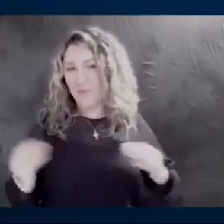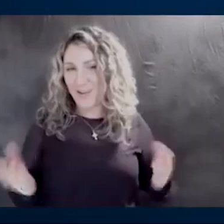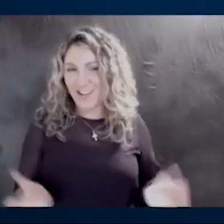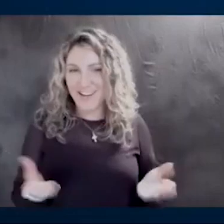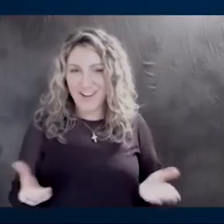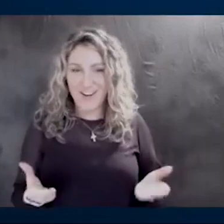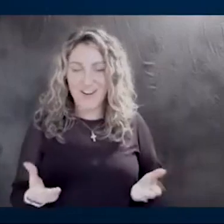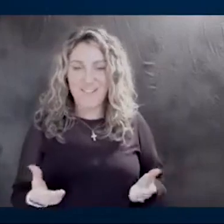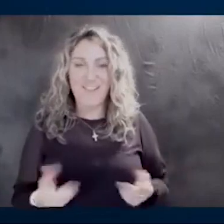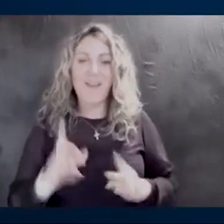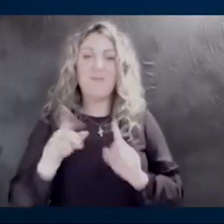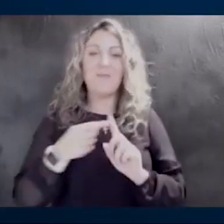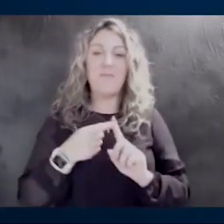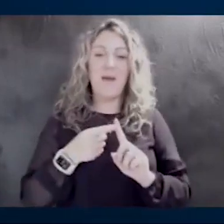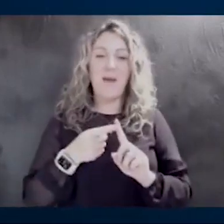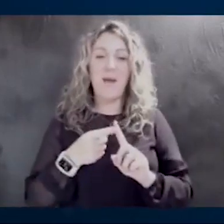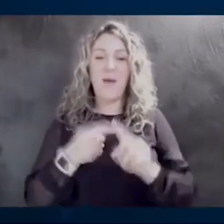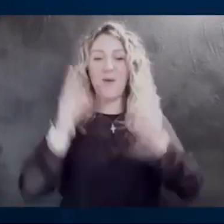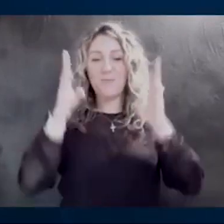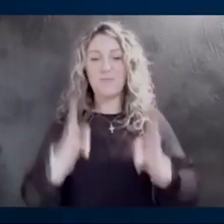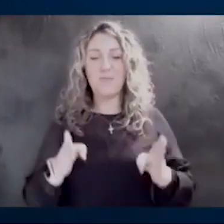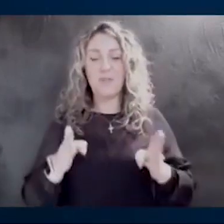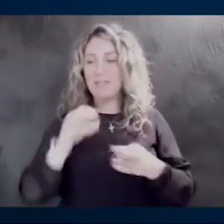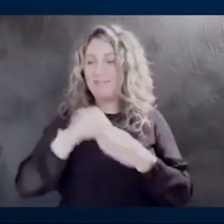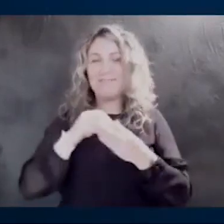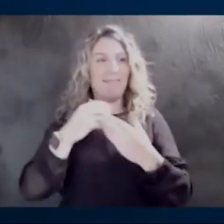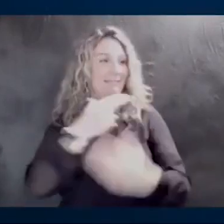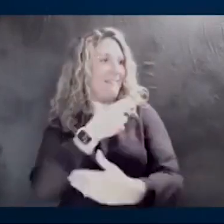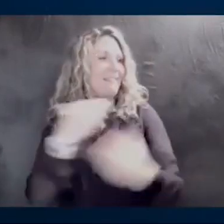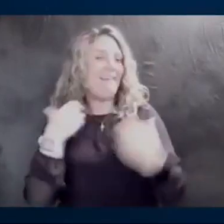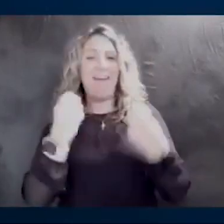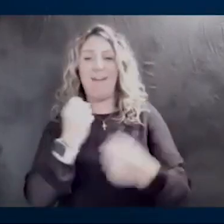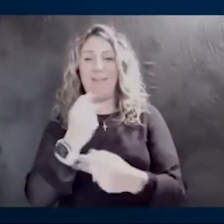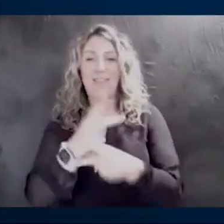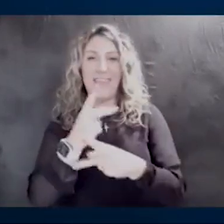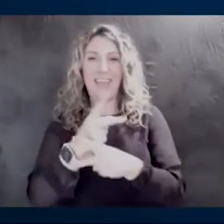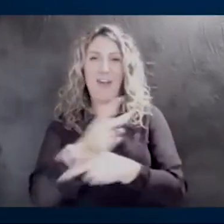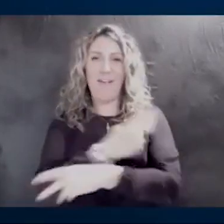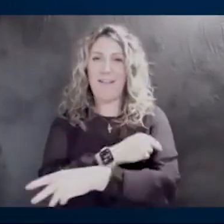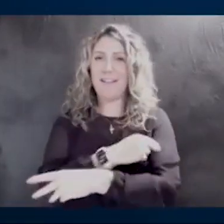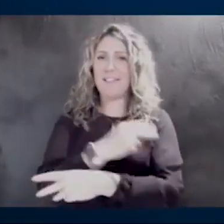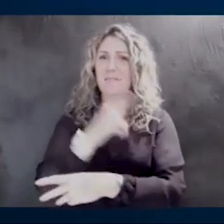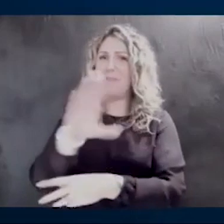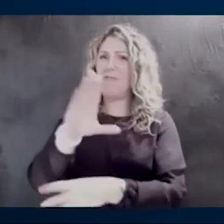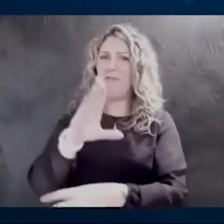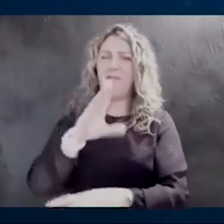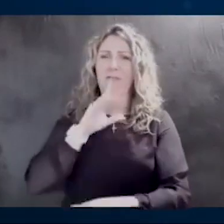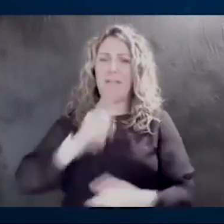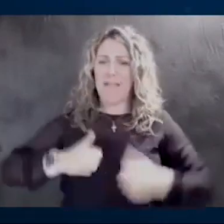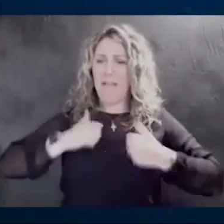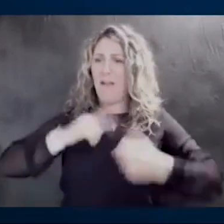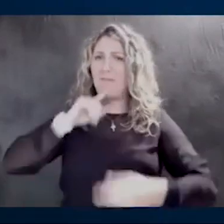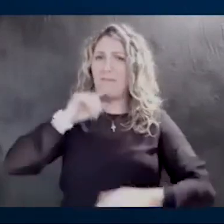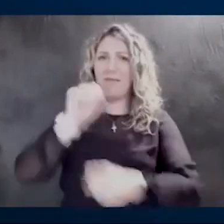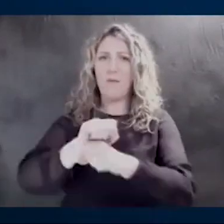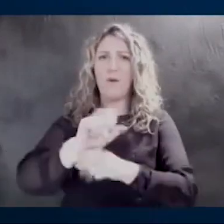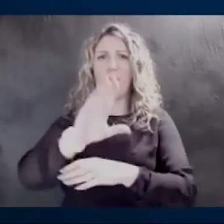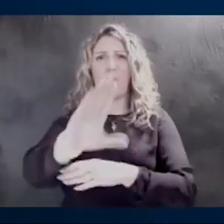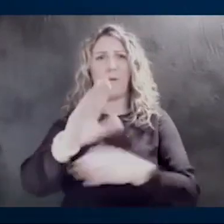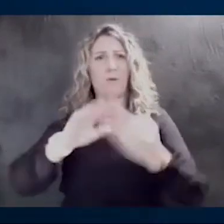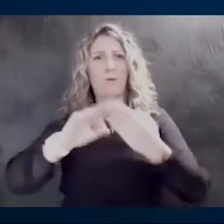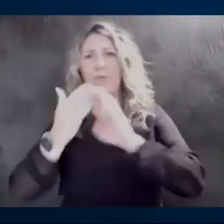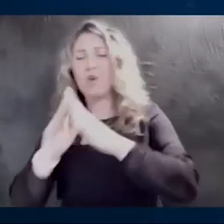a person in healthcare who's been dedicated to the lives of their patients, to the community, to their hospital, and